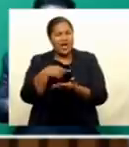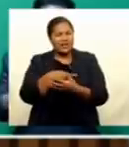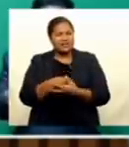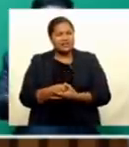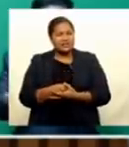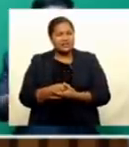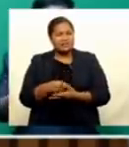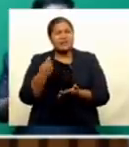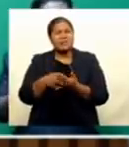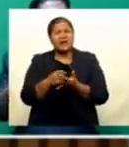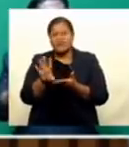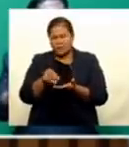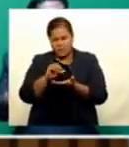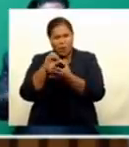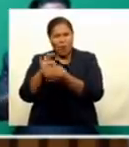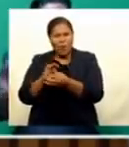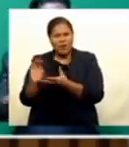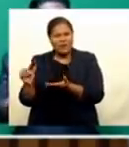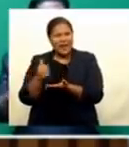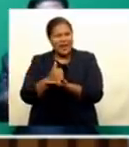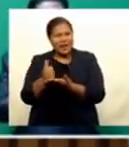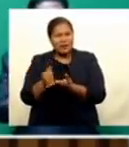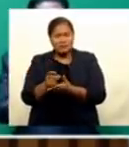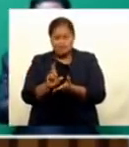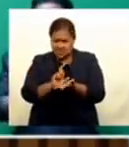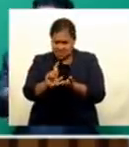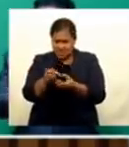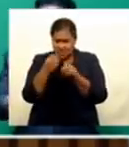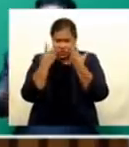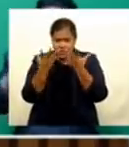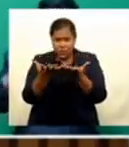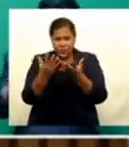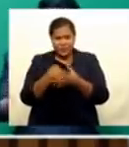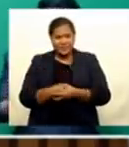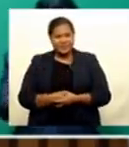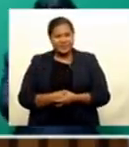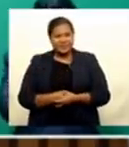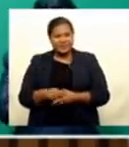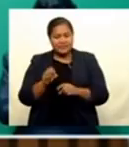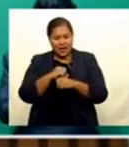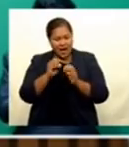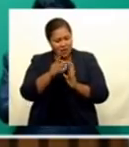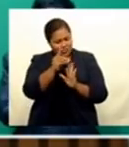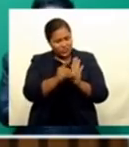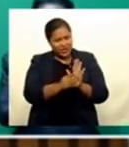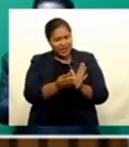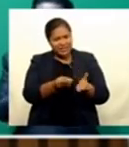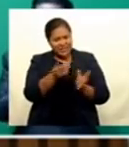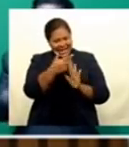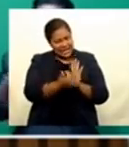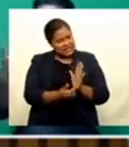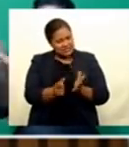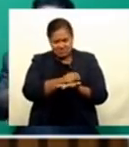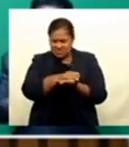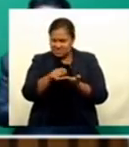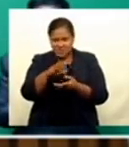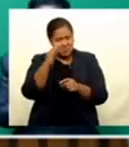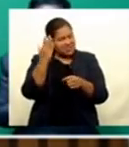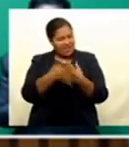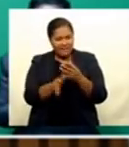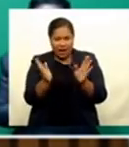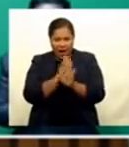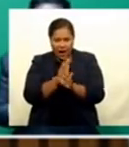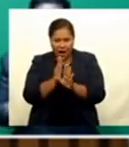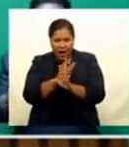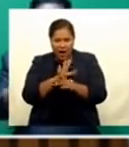comes out of their accounts. It's clearly shown. Our donation list is transparent. We don't hide it behind some